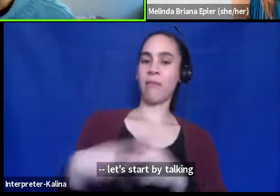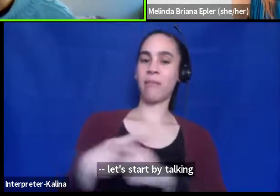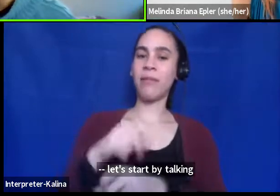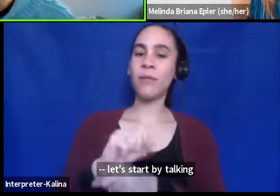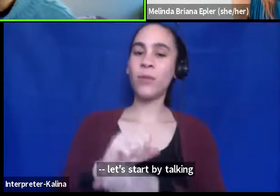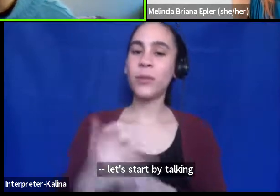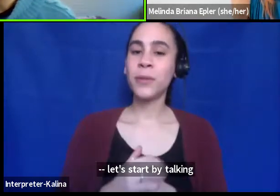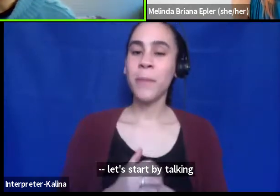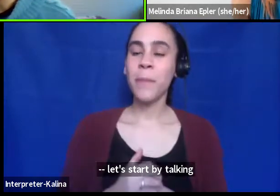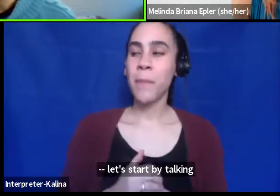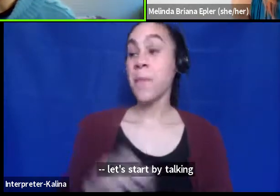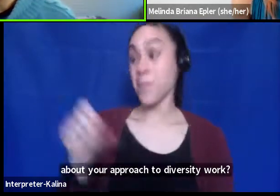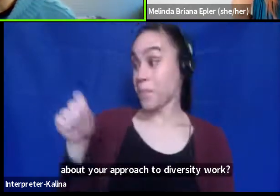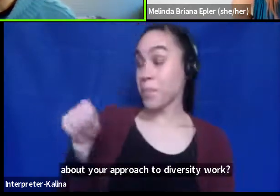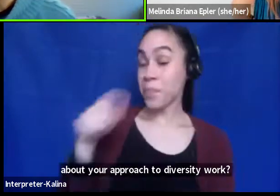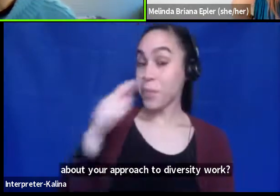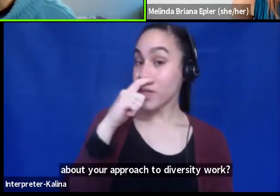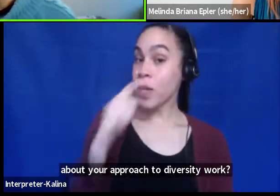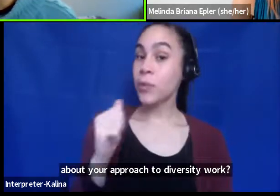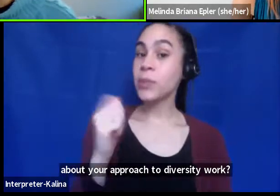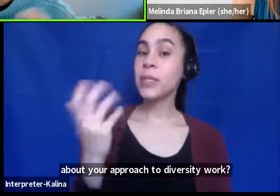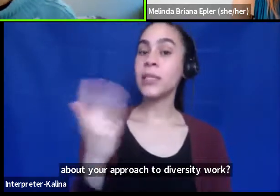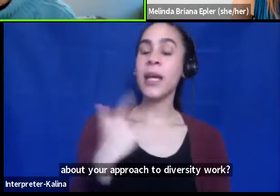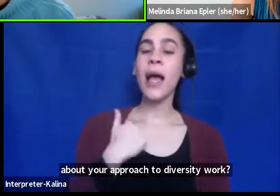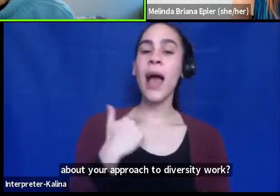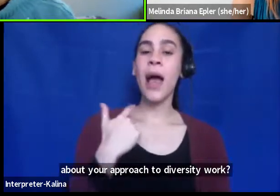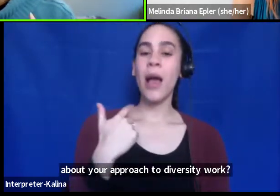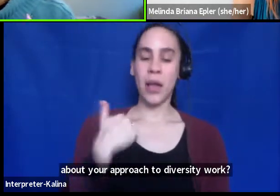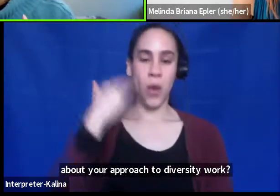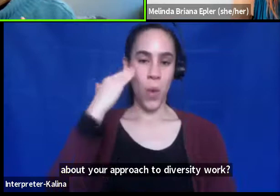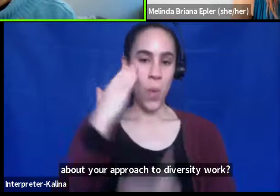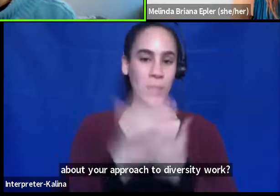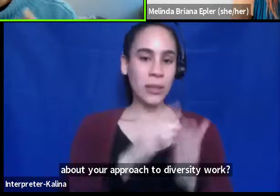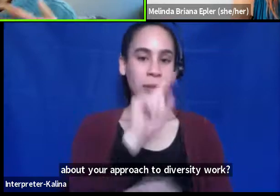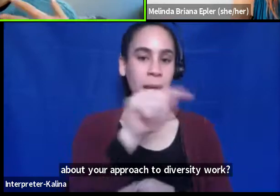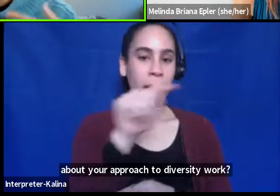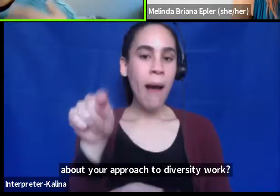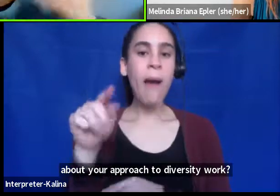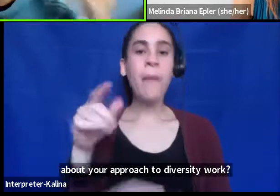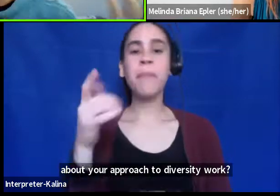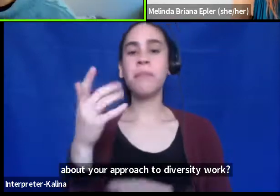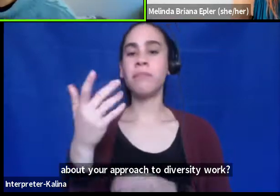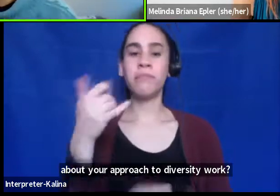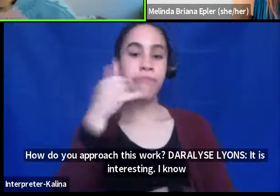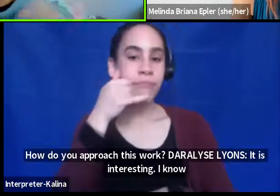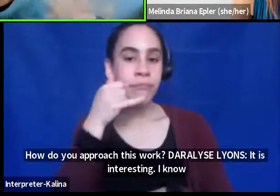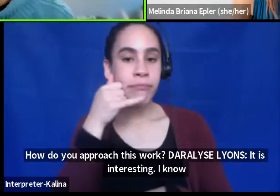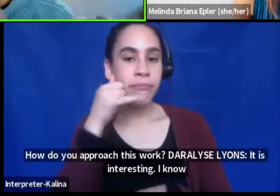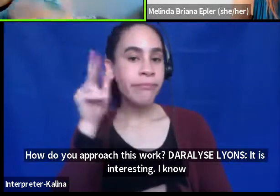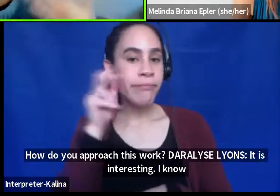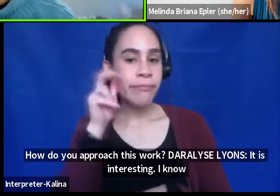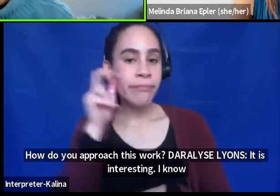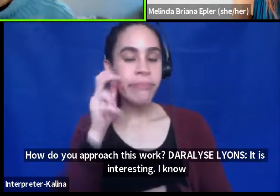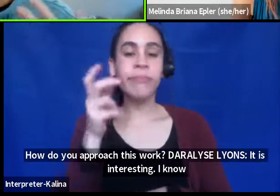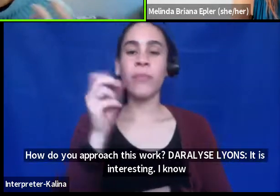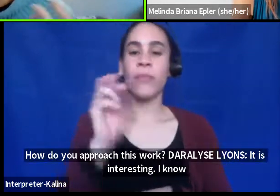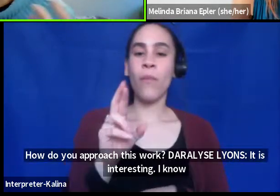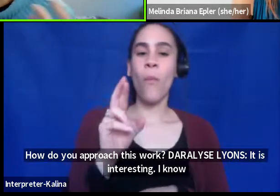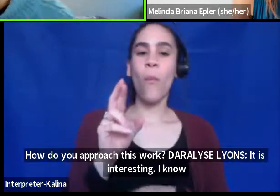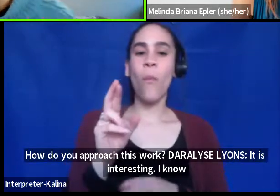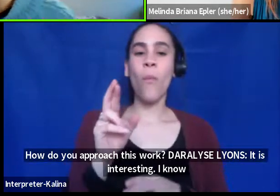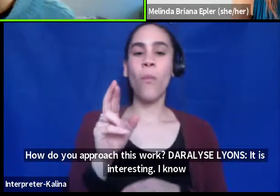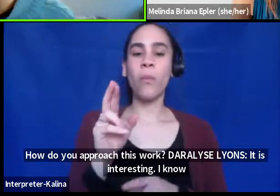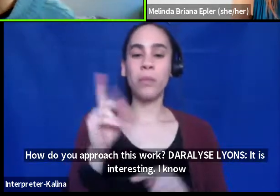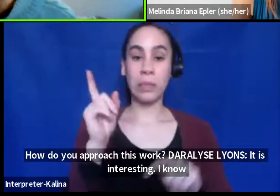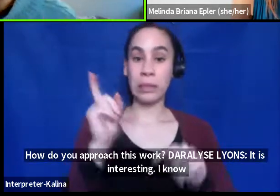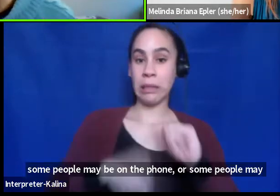so it's interesting. I think I know some people may be on the phone, or some people may be just sort of listening in and might not be able to